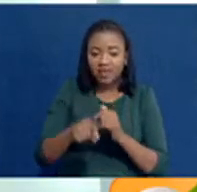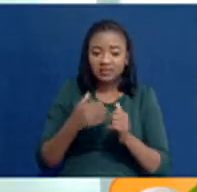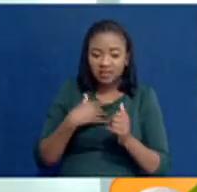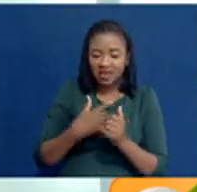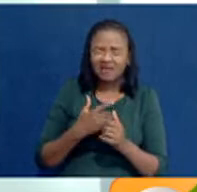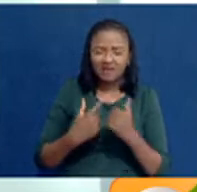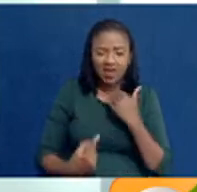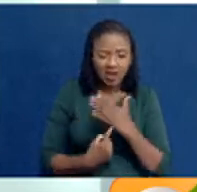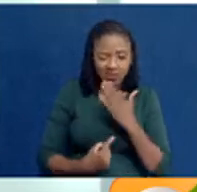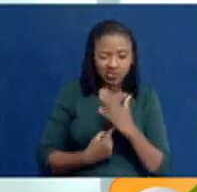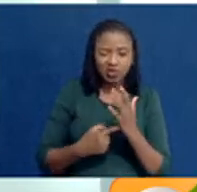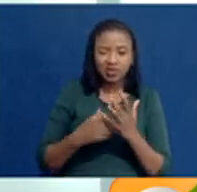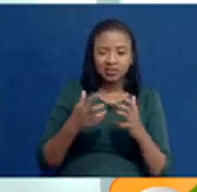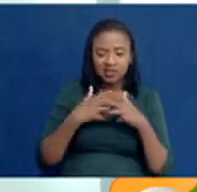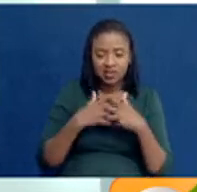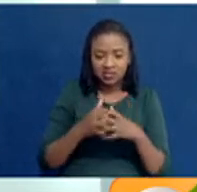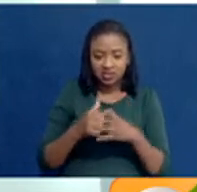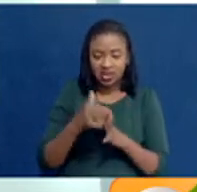here we do design,